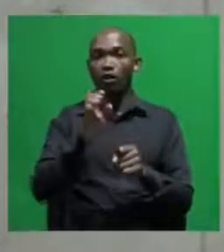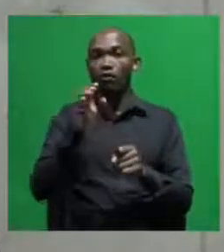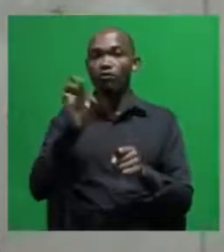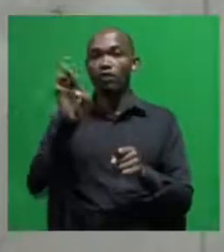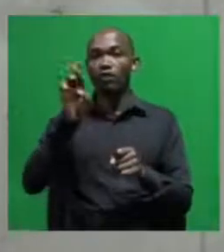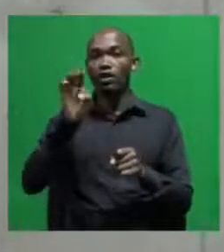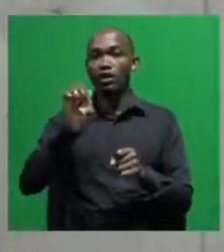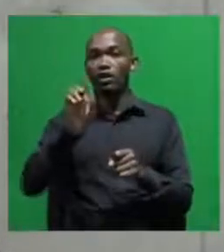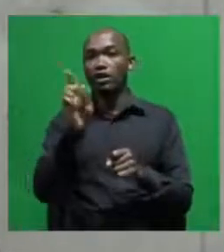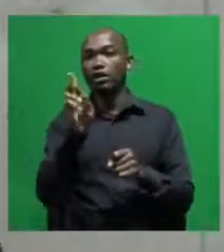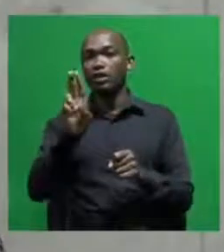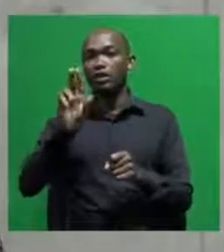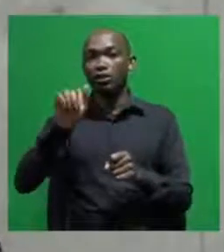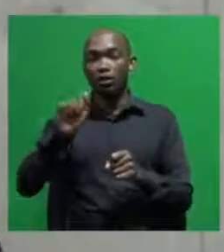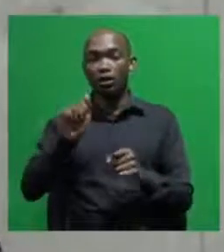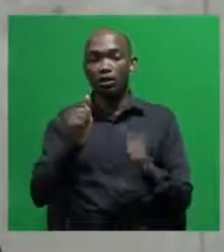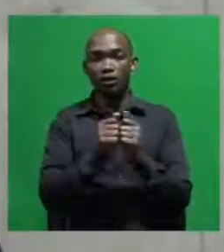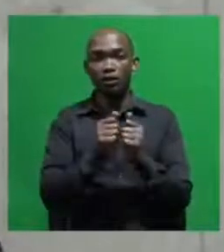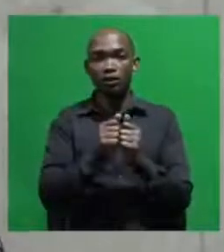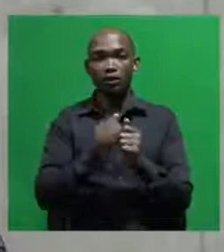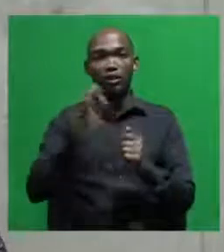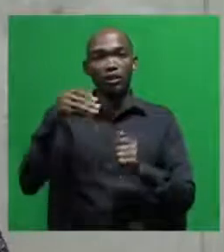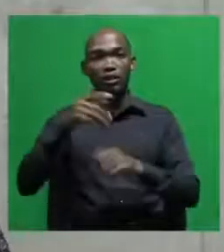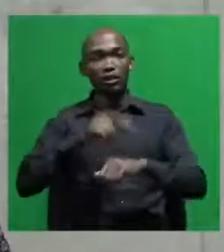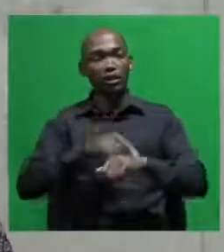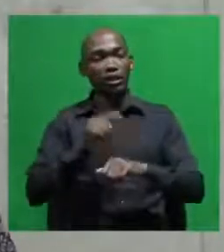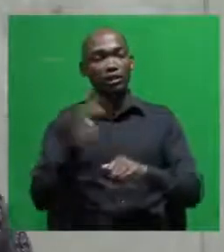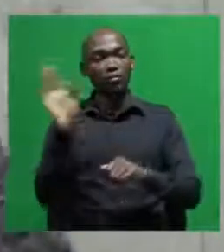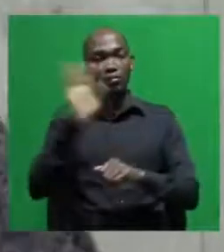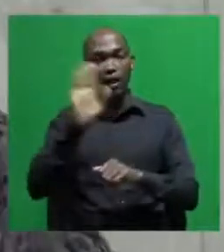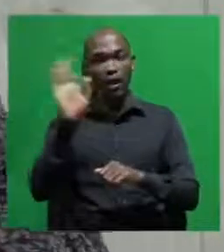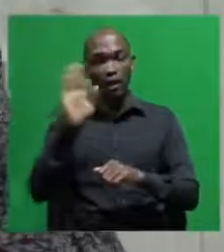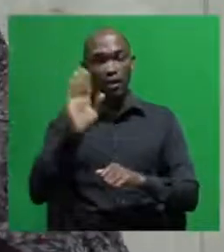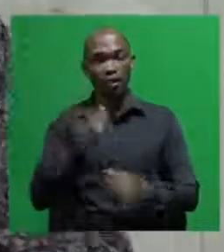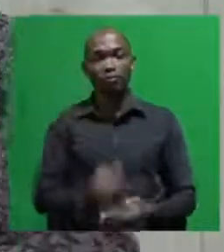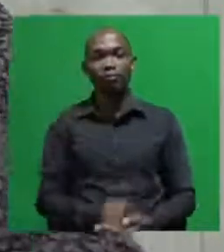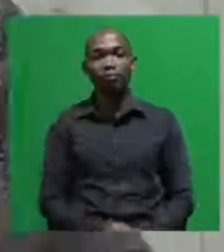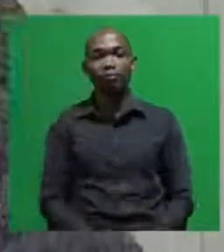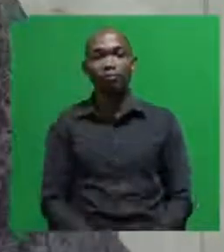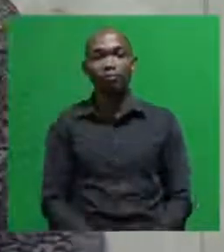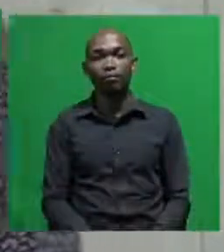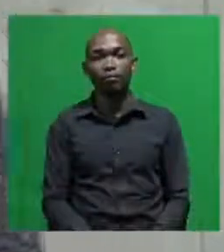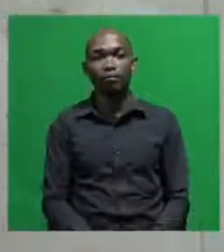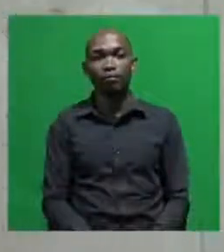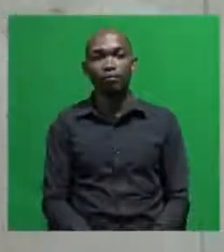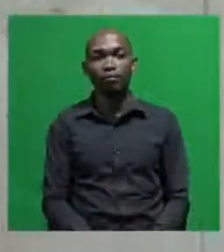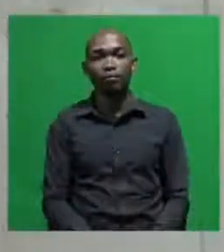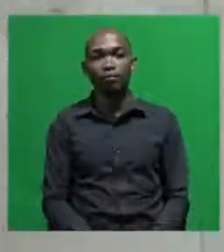the regular object. Until next time, thank you and goodbye.